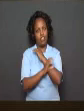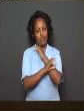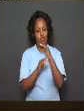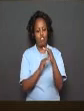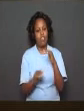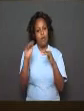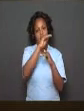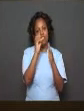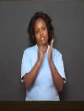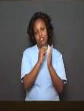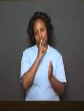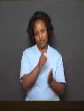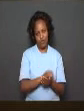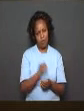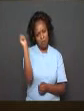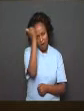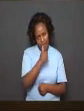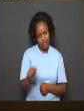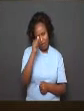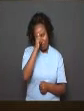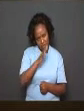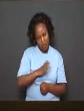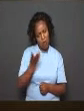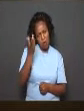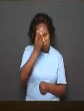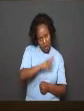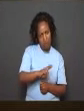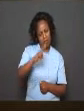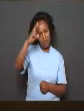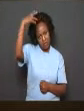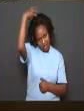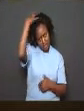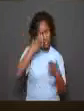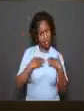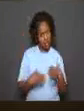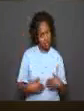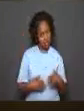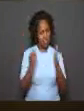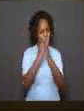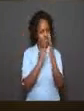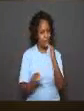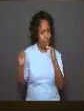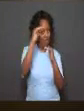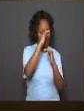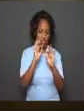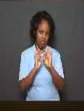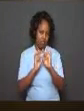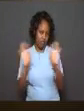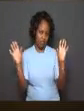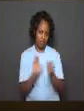country. No person or government system is above the law.